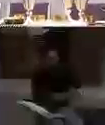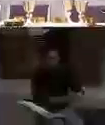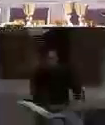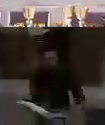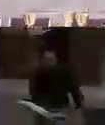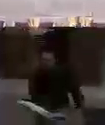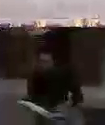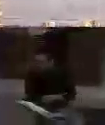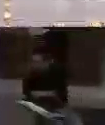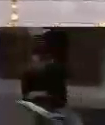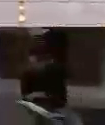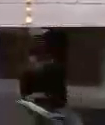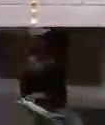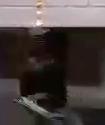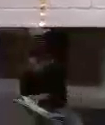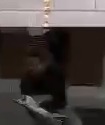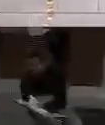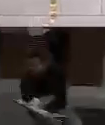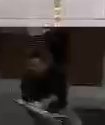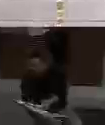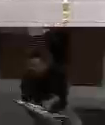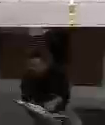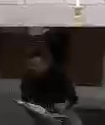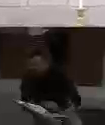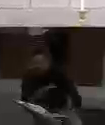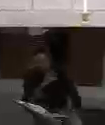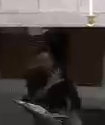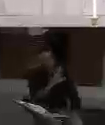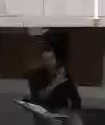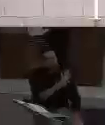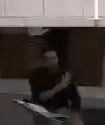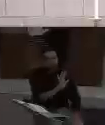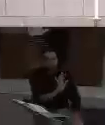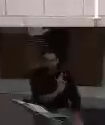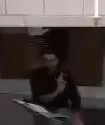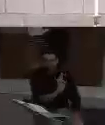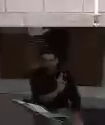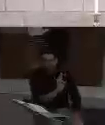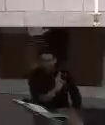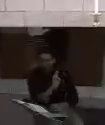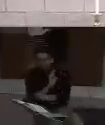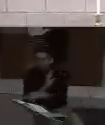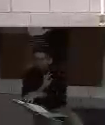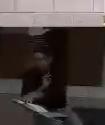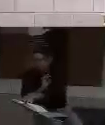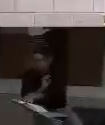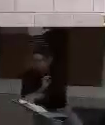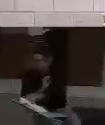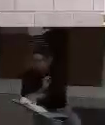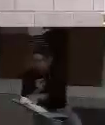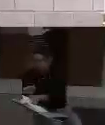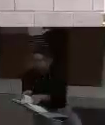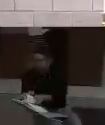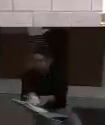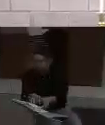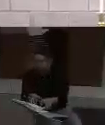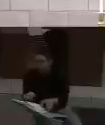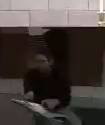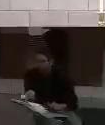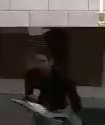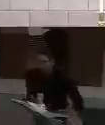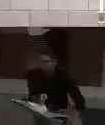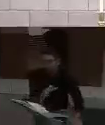number 547, Amazing Grace, How Sweet the Sound. We're going to sing verses 1, 3, and 5. 1, 3, and 5,